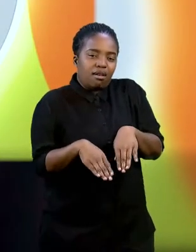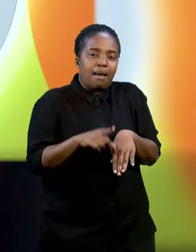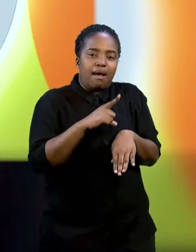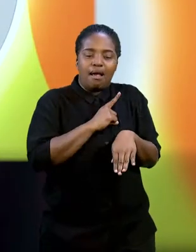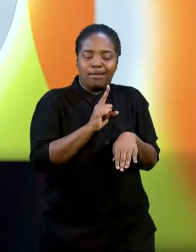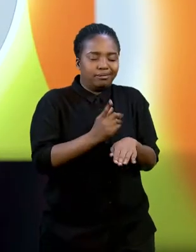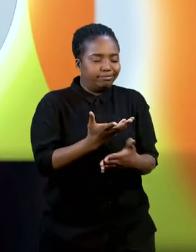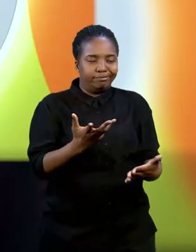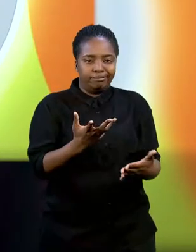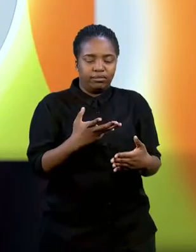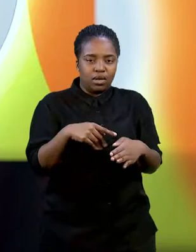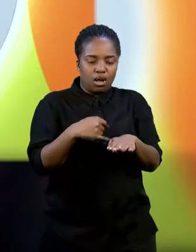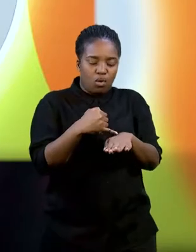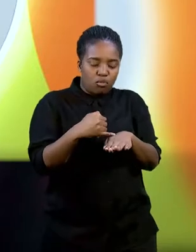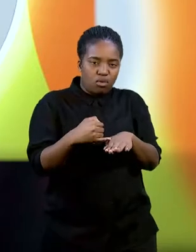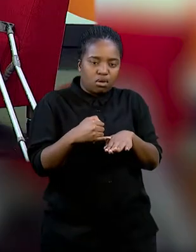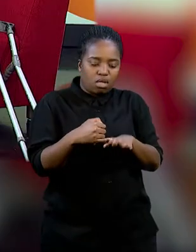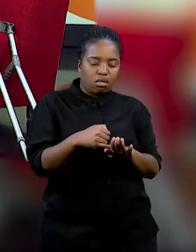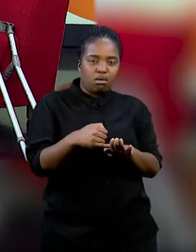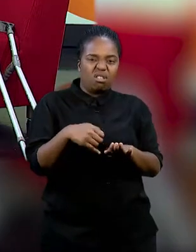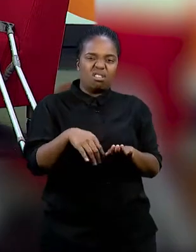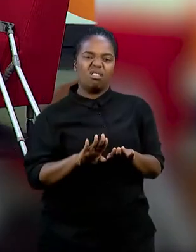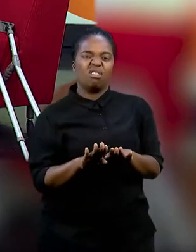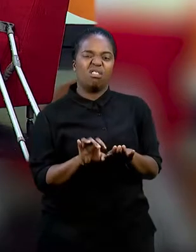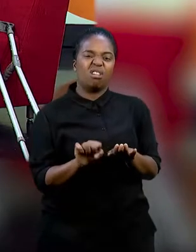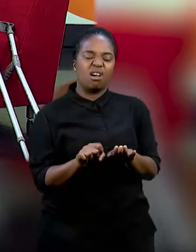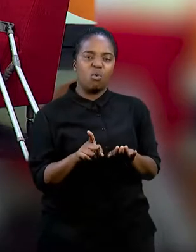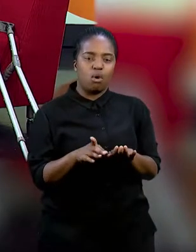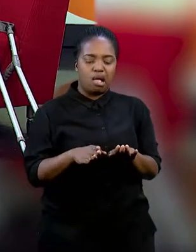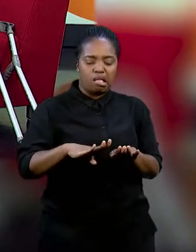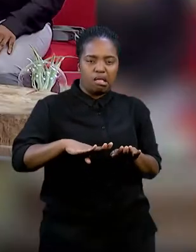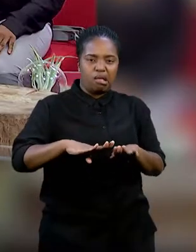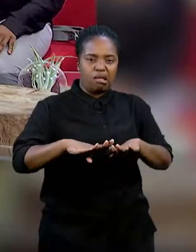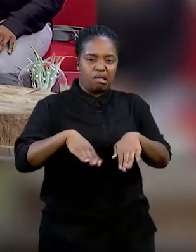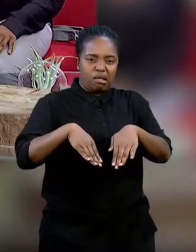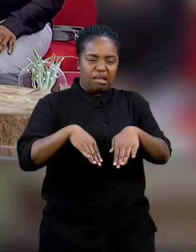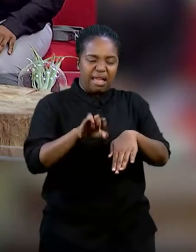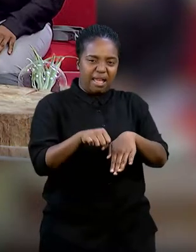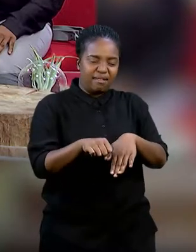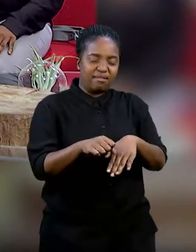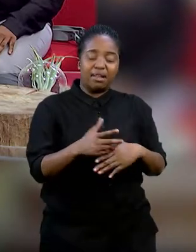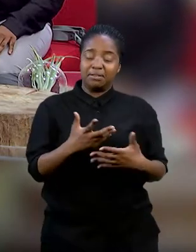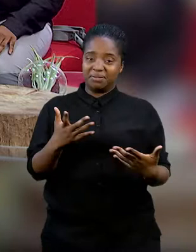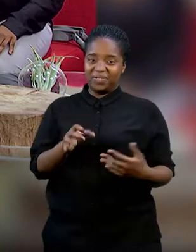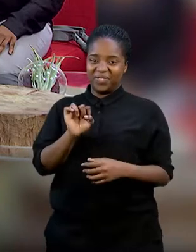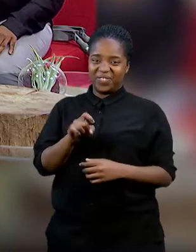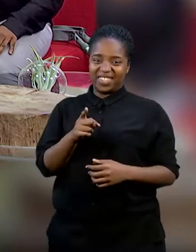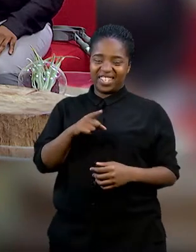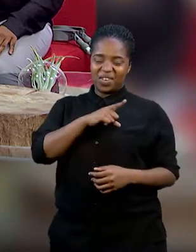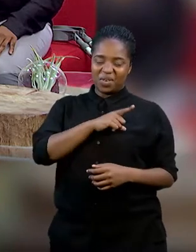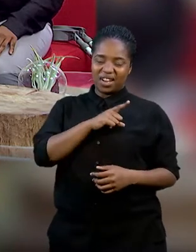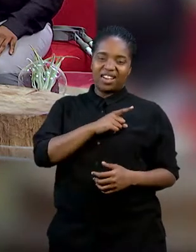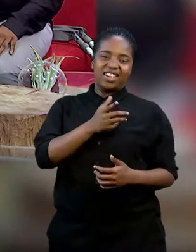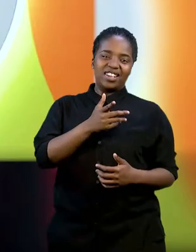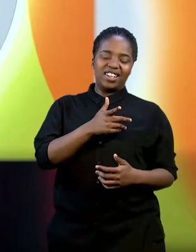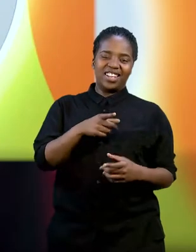Okay. And that operation just fixed the structure of my foot. Well, I guess Nkateko go hey na hey. We